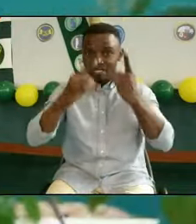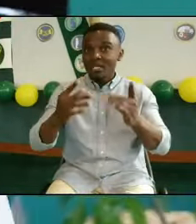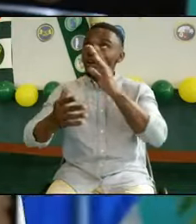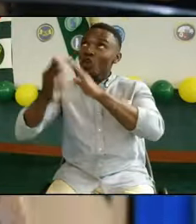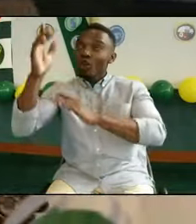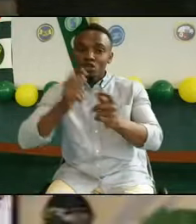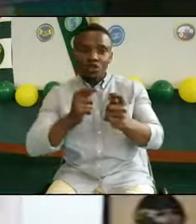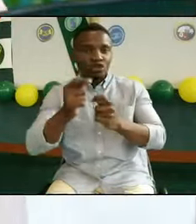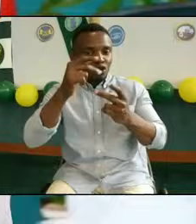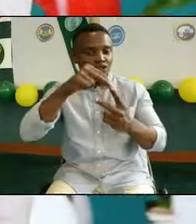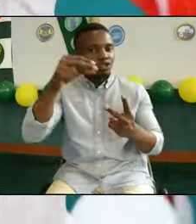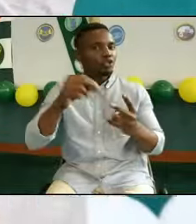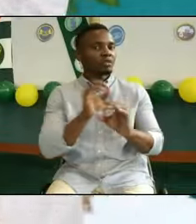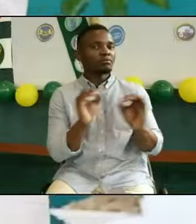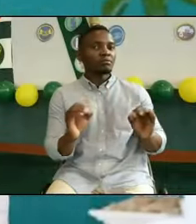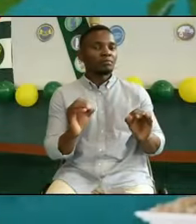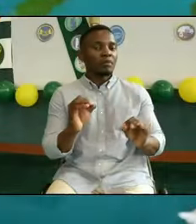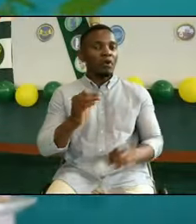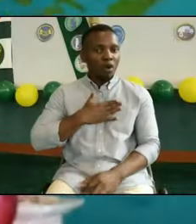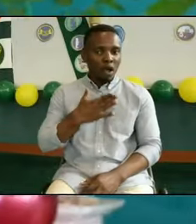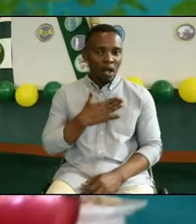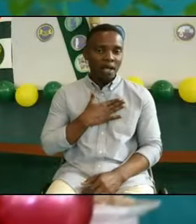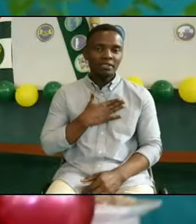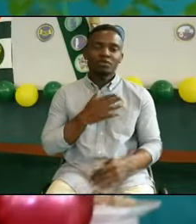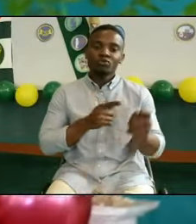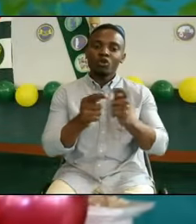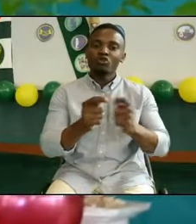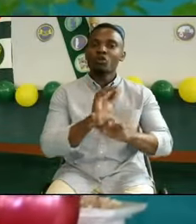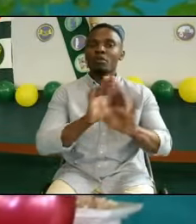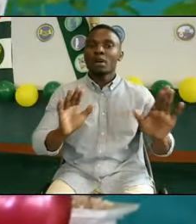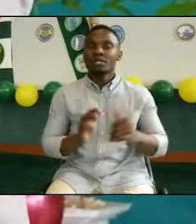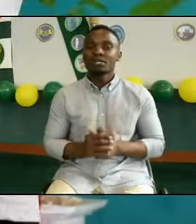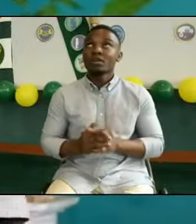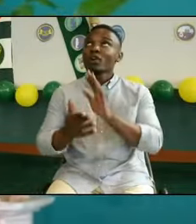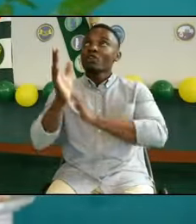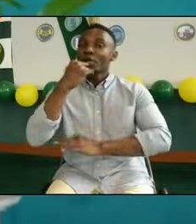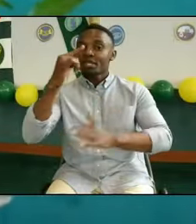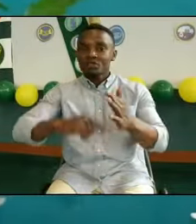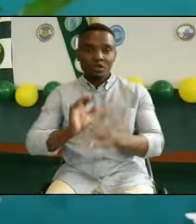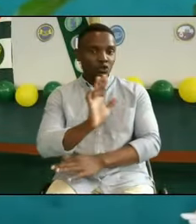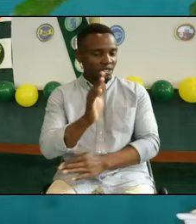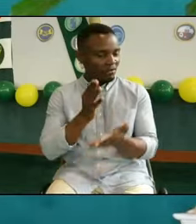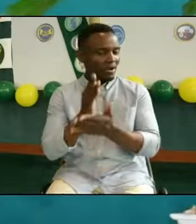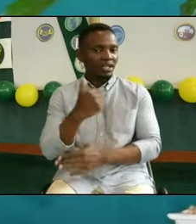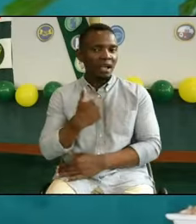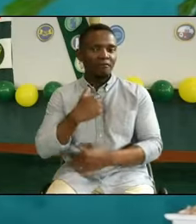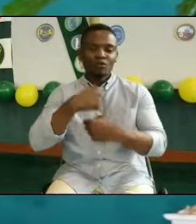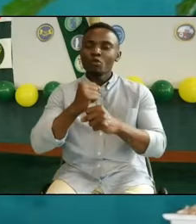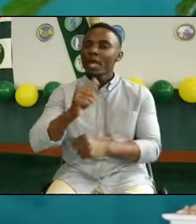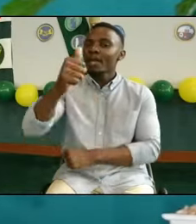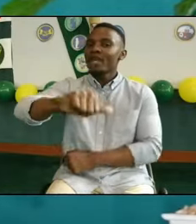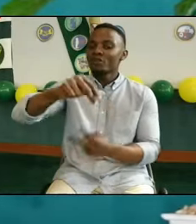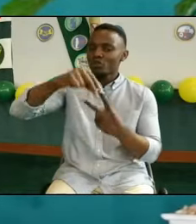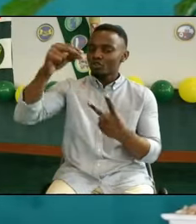control your choice. He has given our choices to us. But he's saying that you have the right to make any choice you want. But